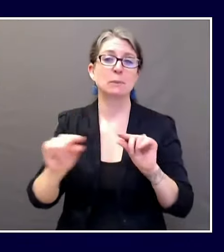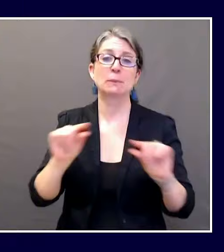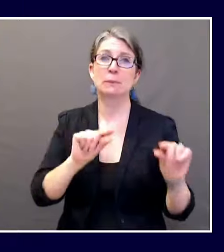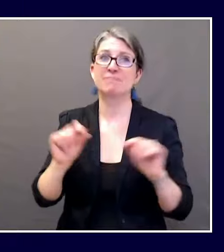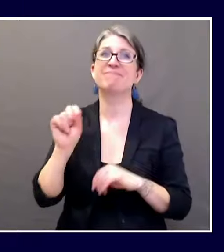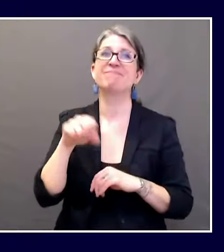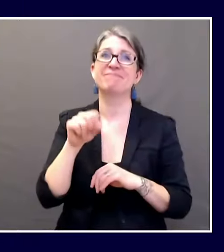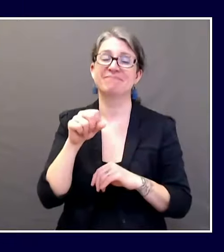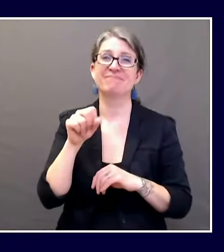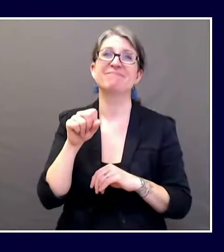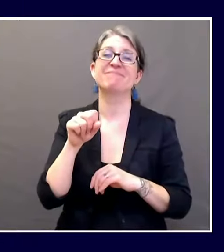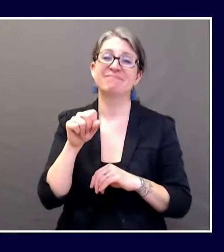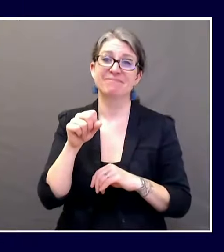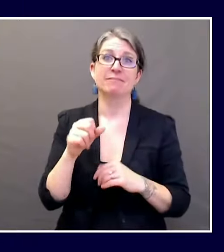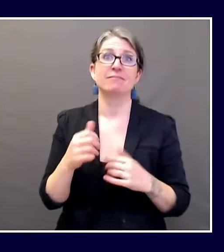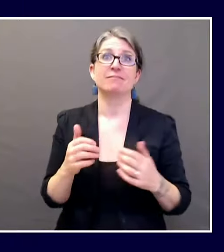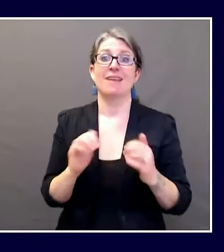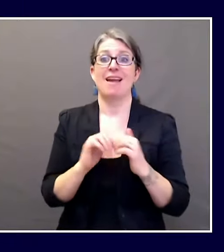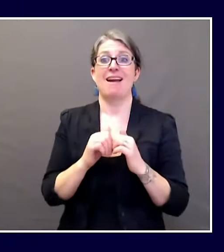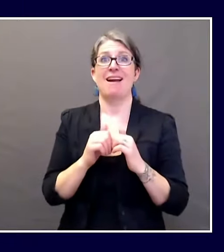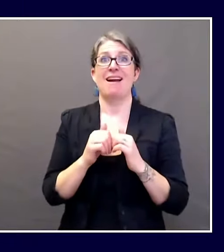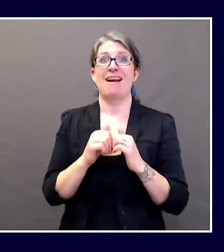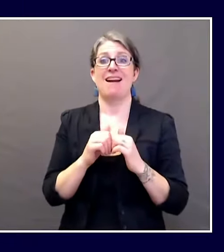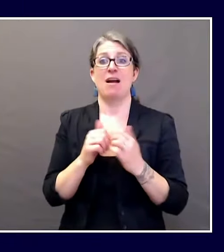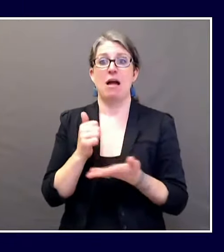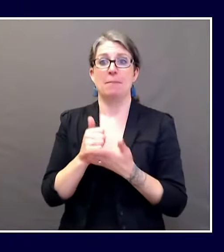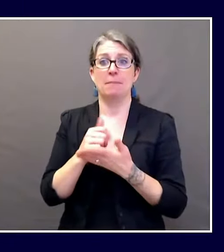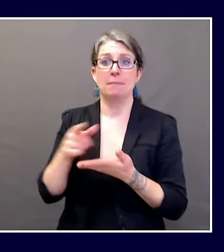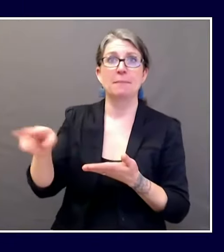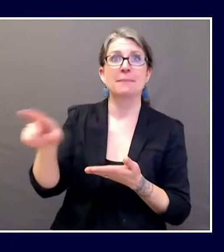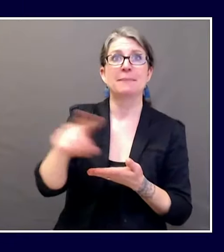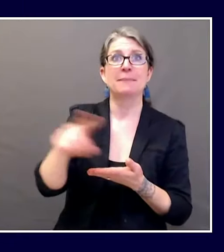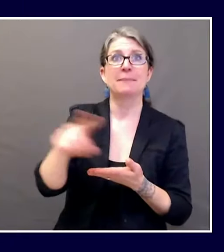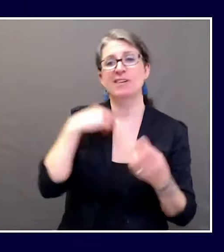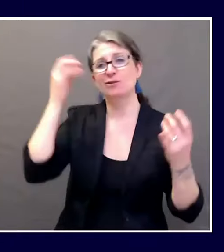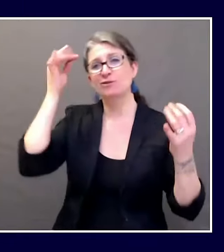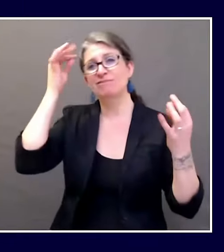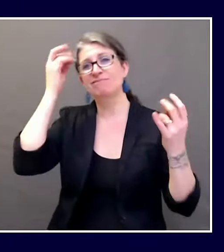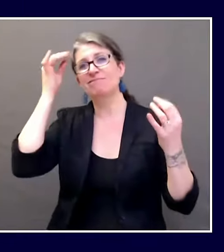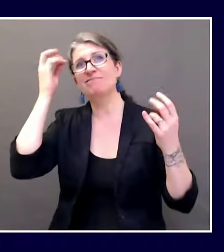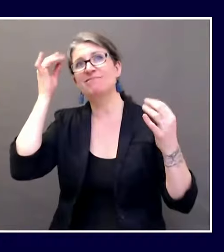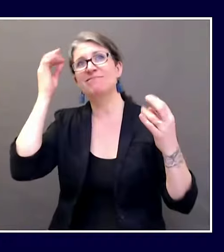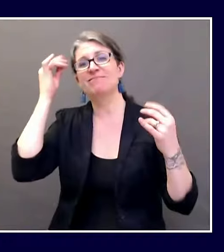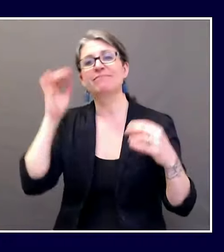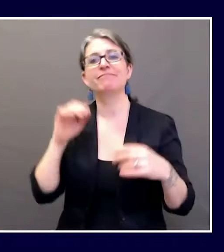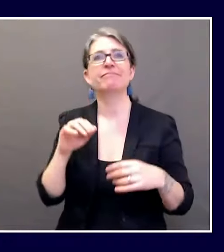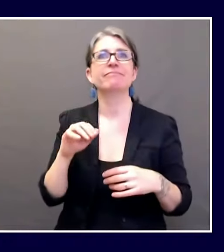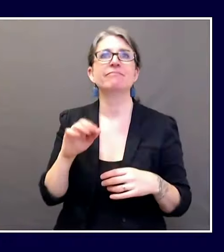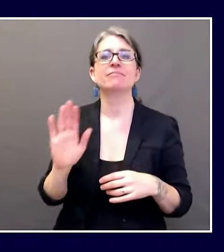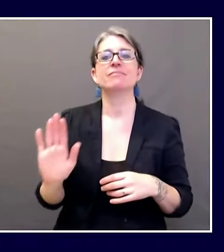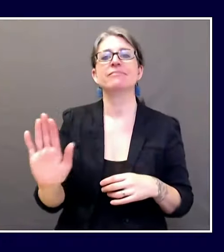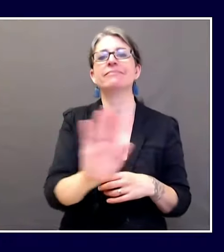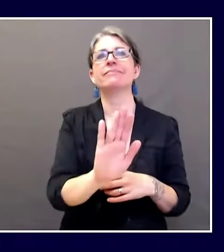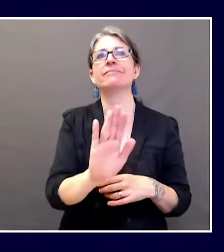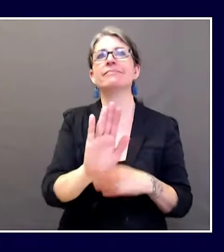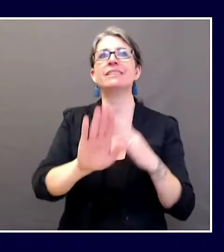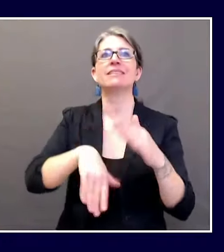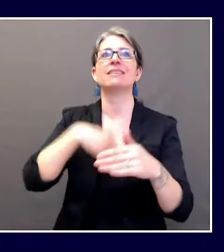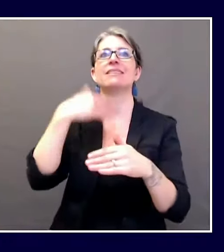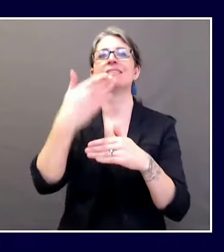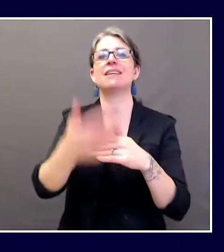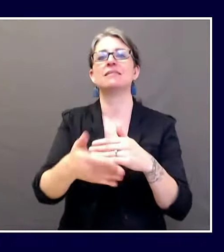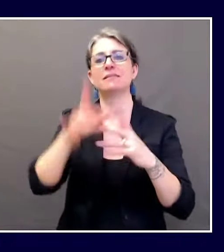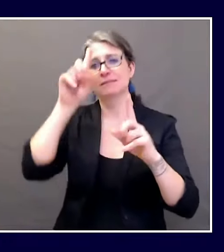is trying to figure out what the next mission is going to be. So up until very recently, independent pharmacies had partnered